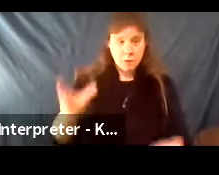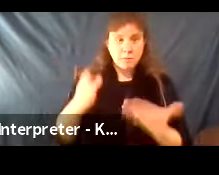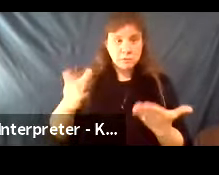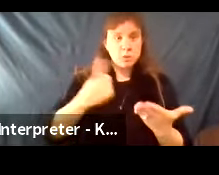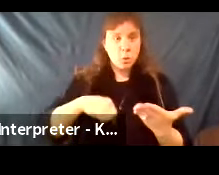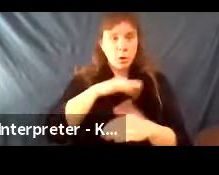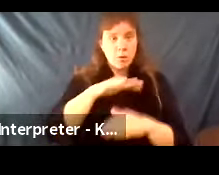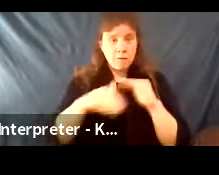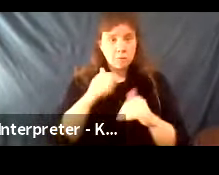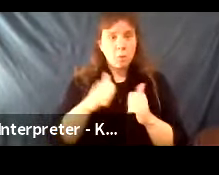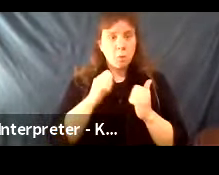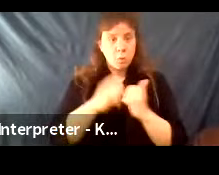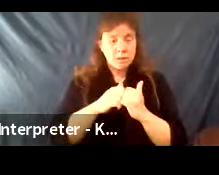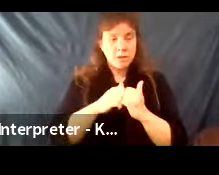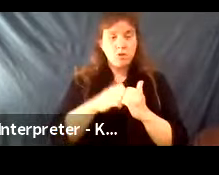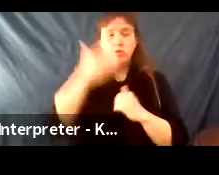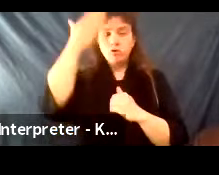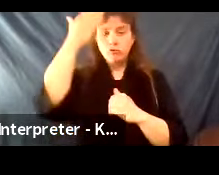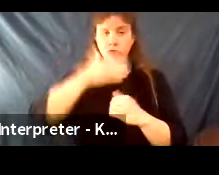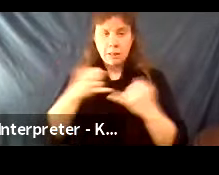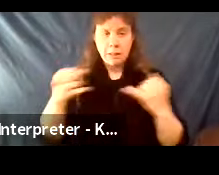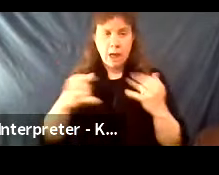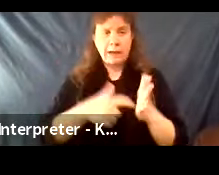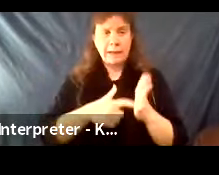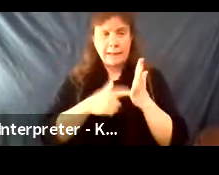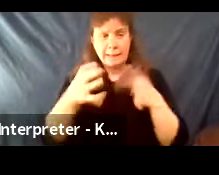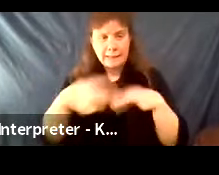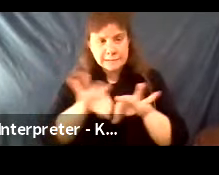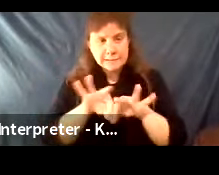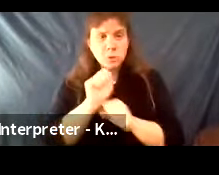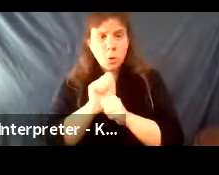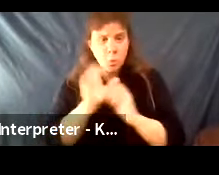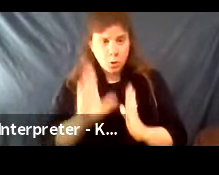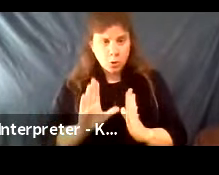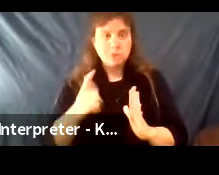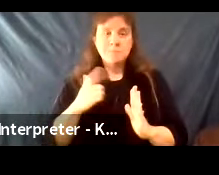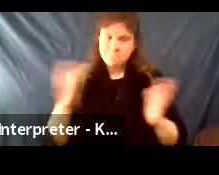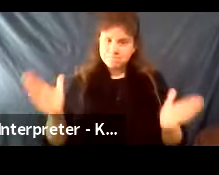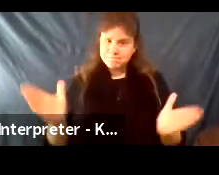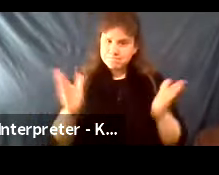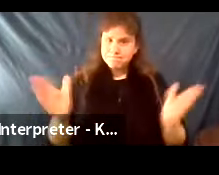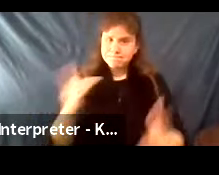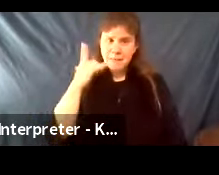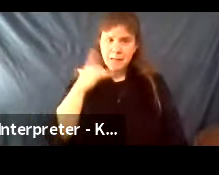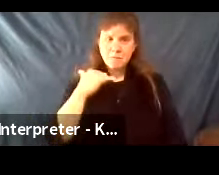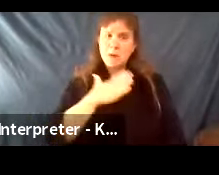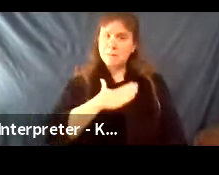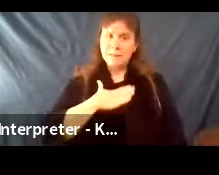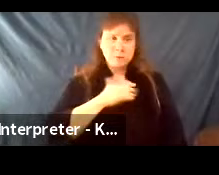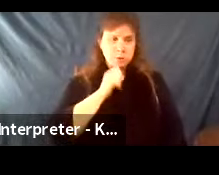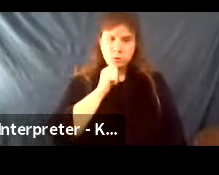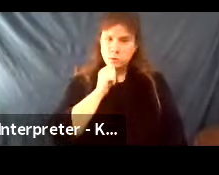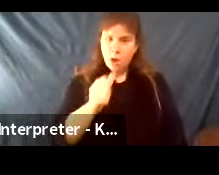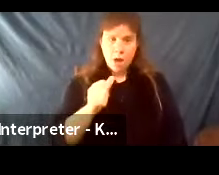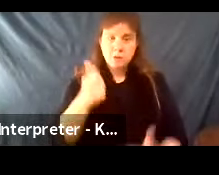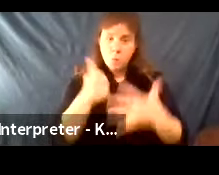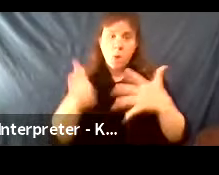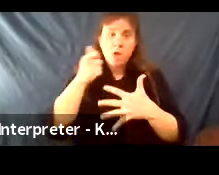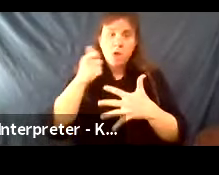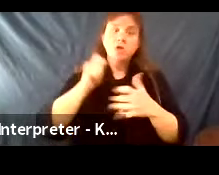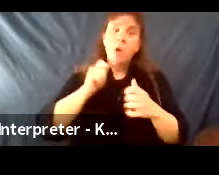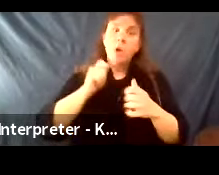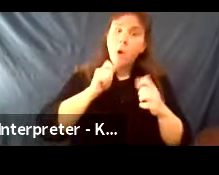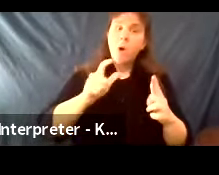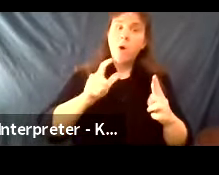essential workers. I would encourage the state not to prioritize all older adults over all